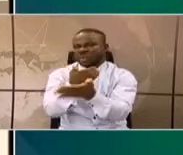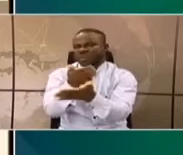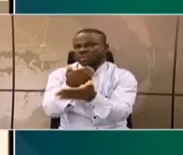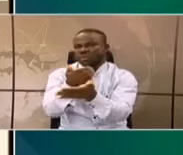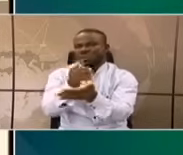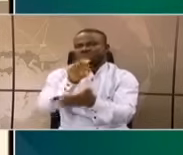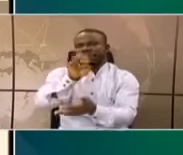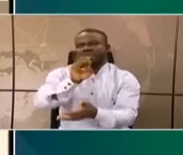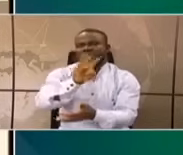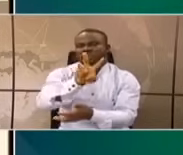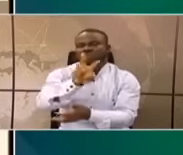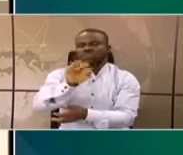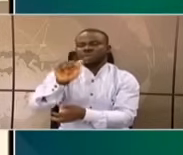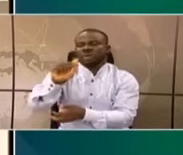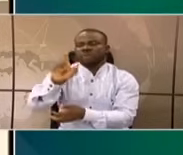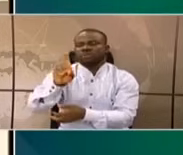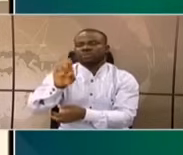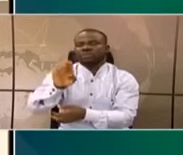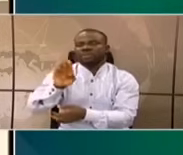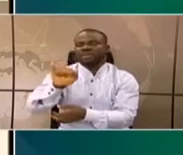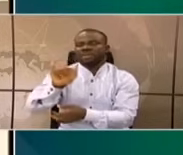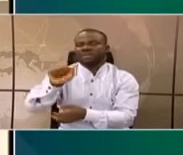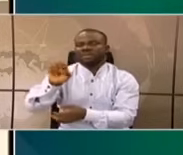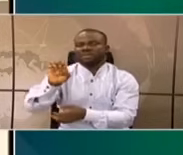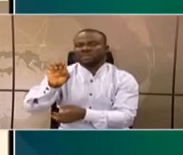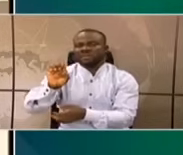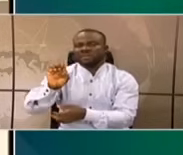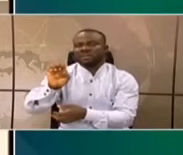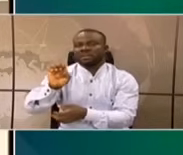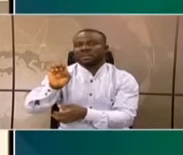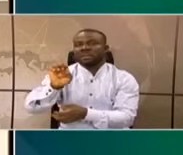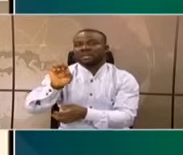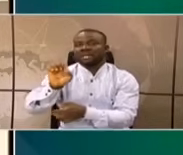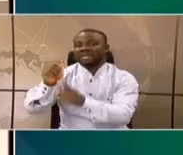Eh wo new edubiase. Why?